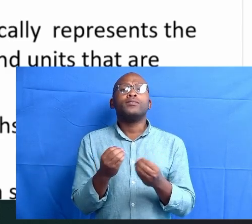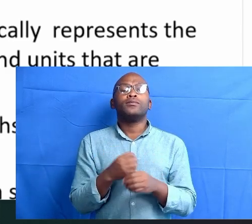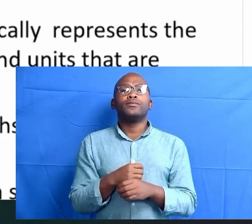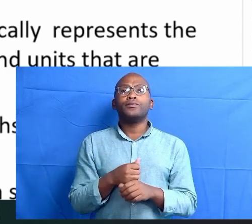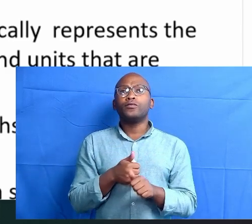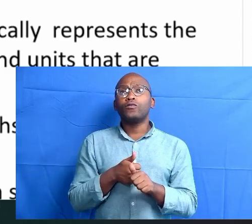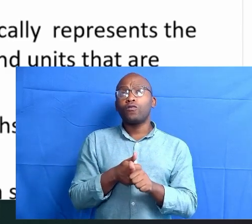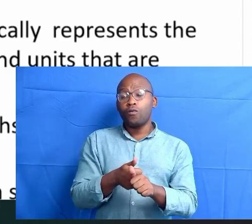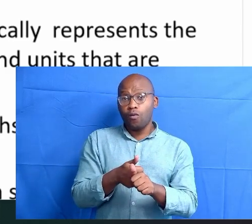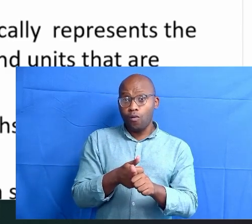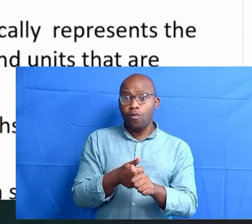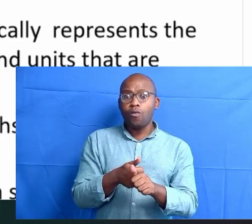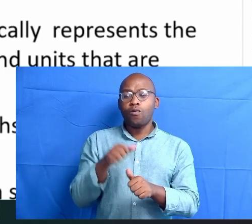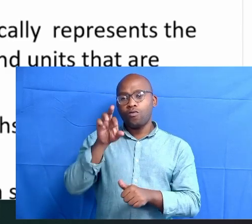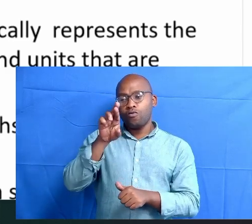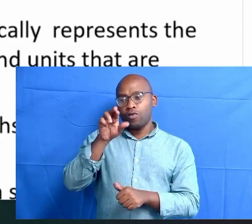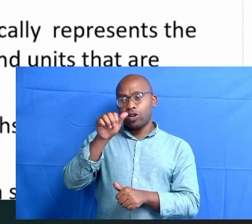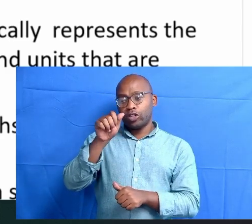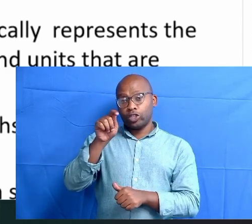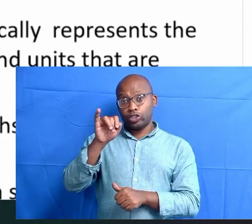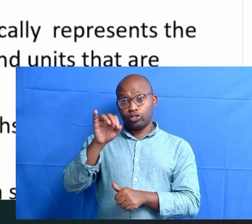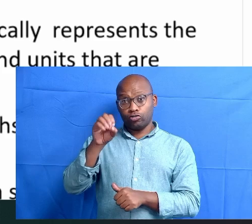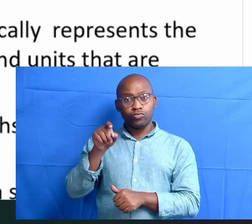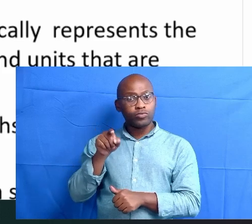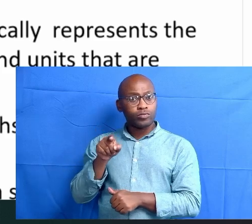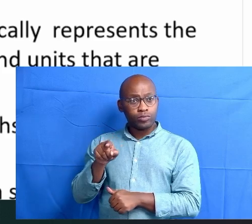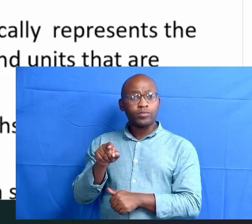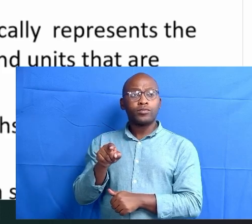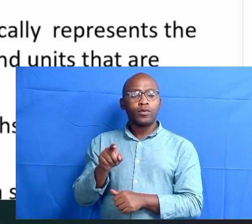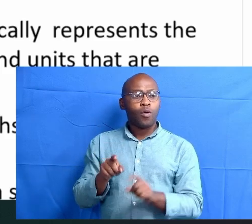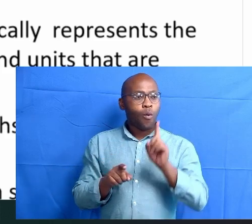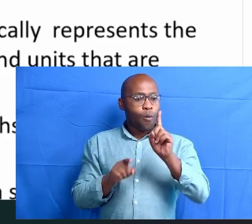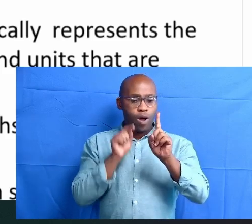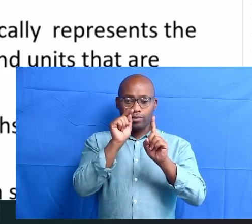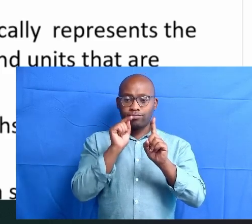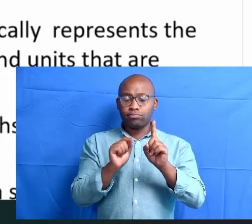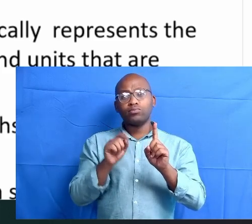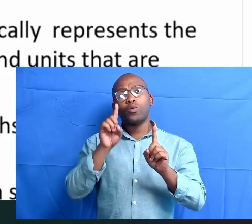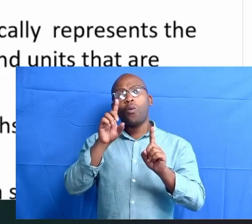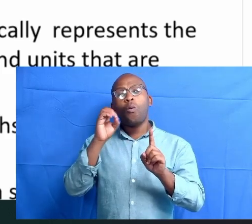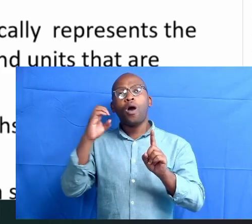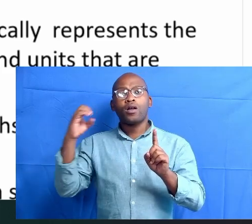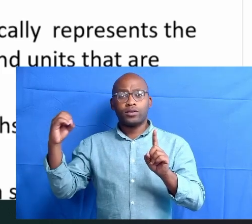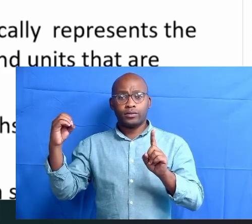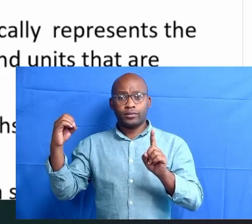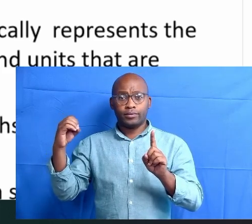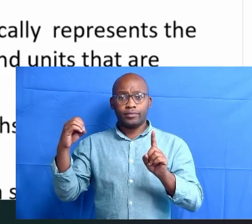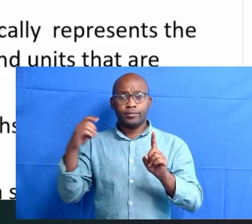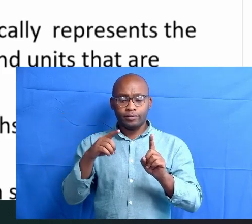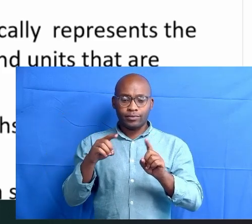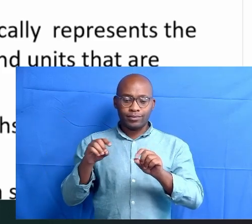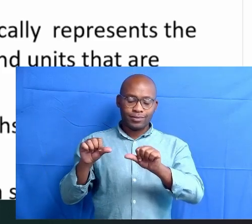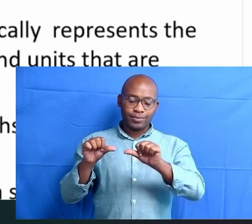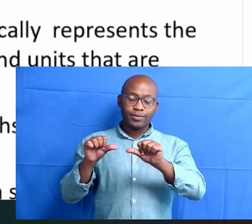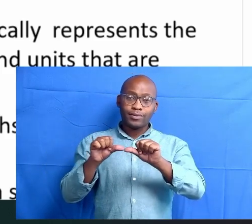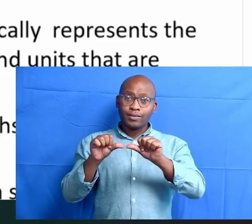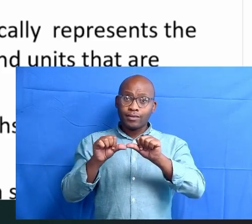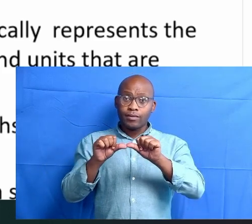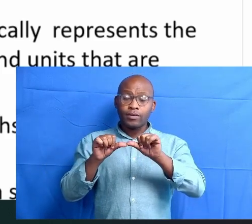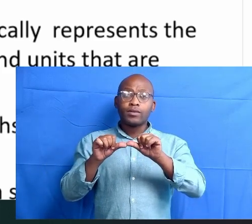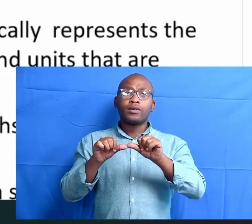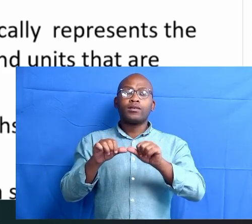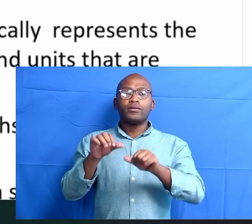format, e.g. is 1:100. The scale factor, the factor by which each dimension of